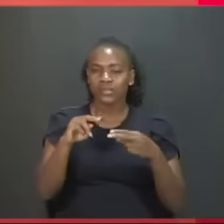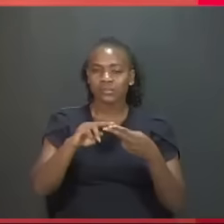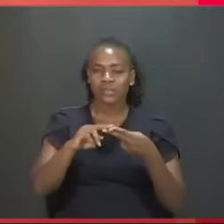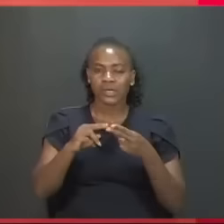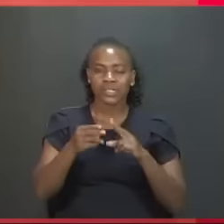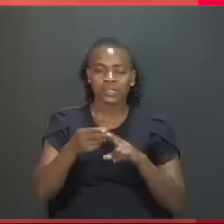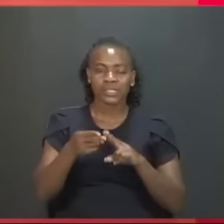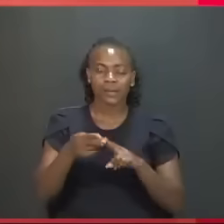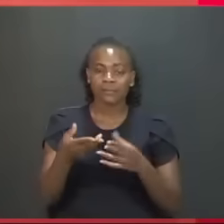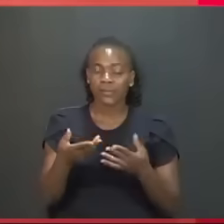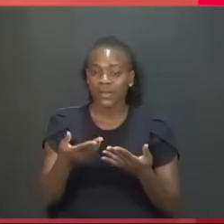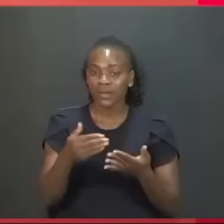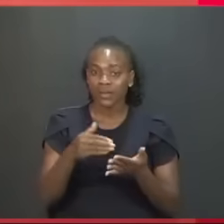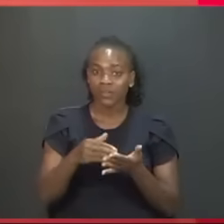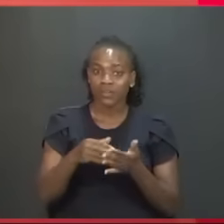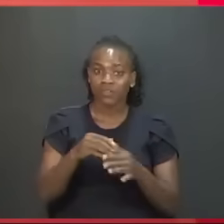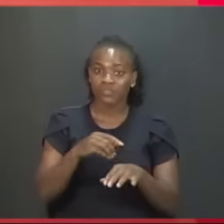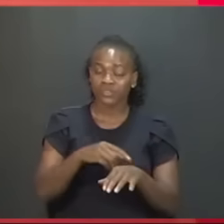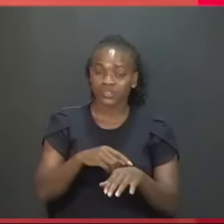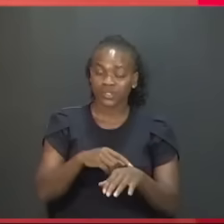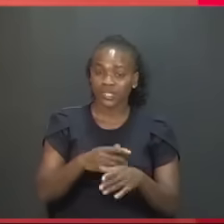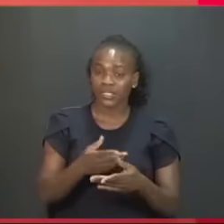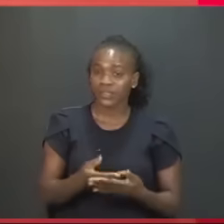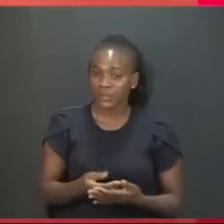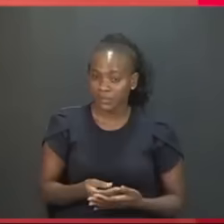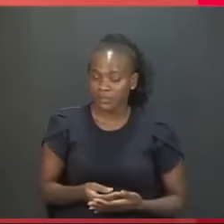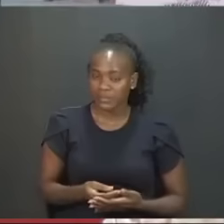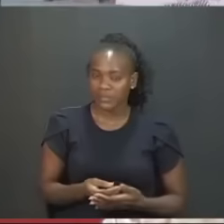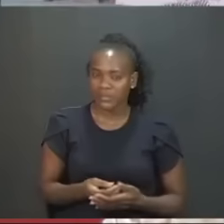we often take in a typical day.